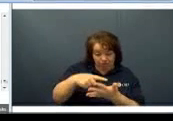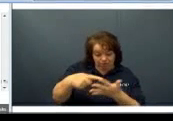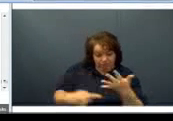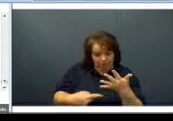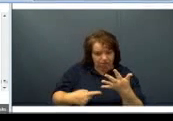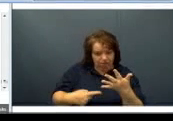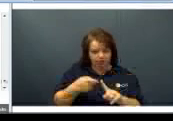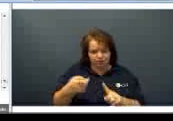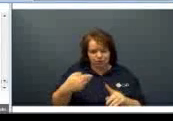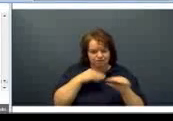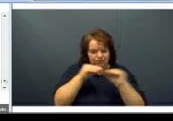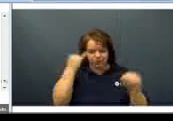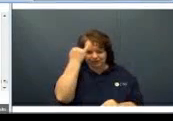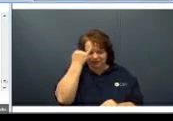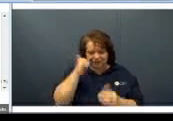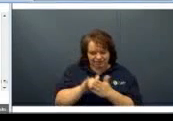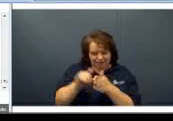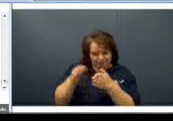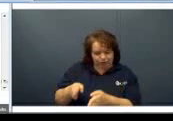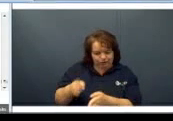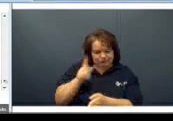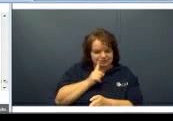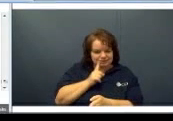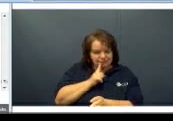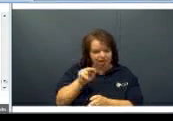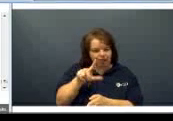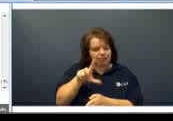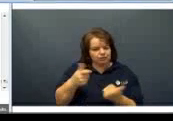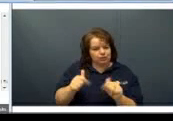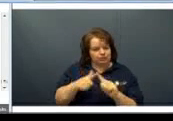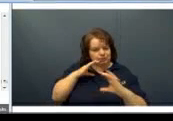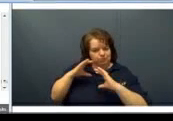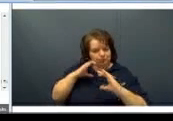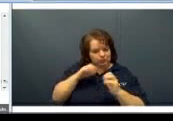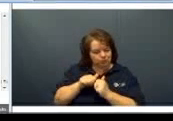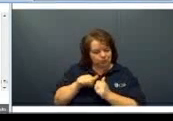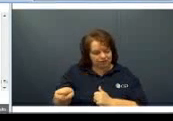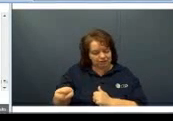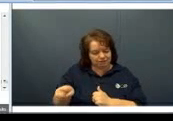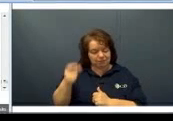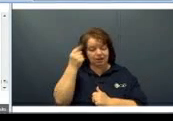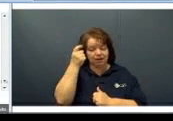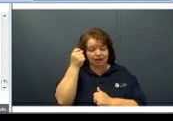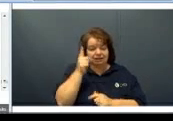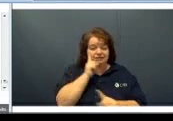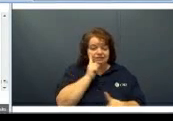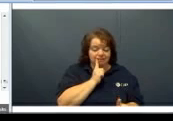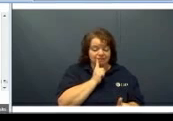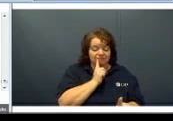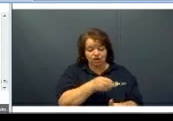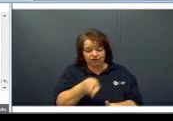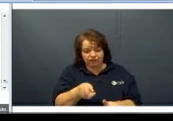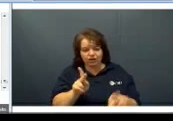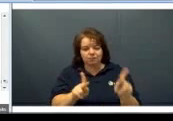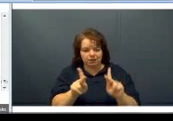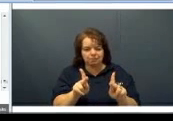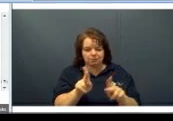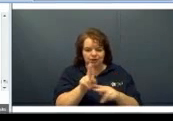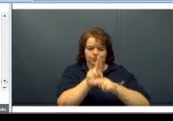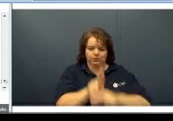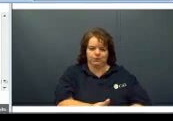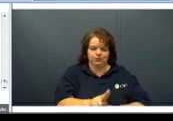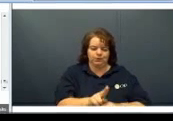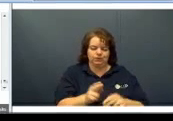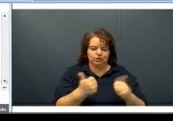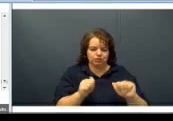would have absolutely no idea that the person is deaf unless you tried to communicate with them. And now deaf and hard of hearing people